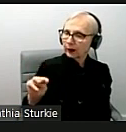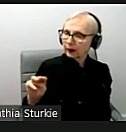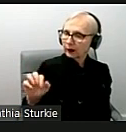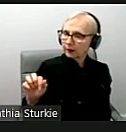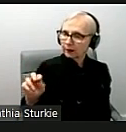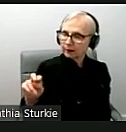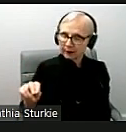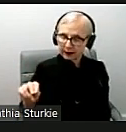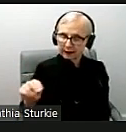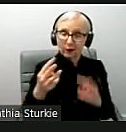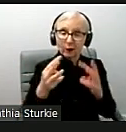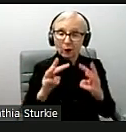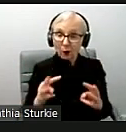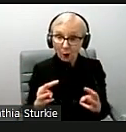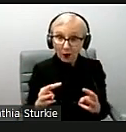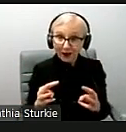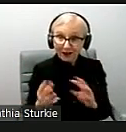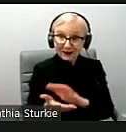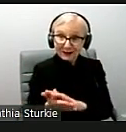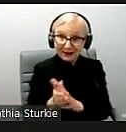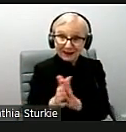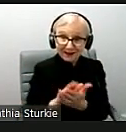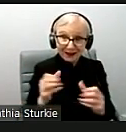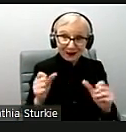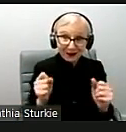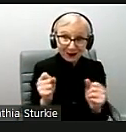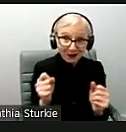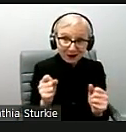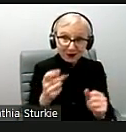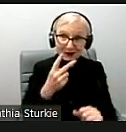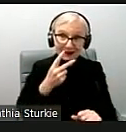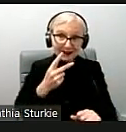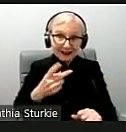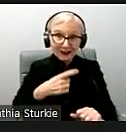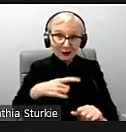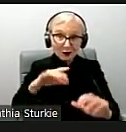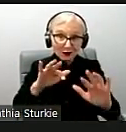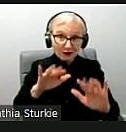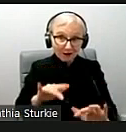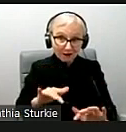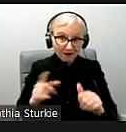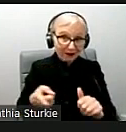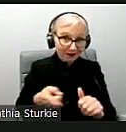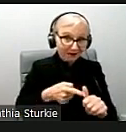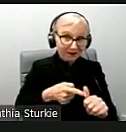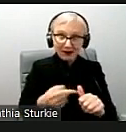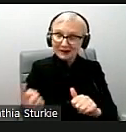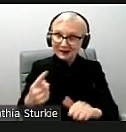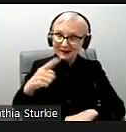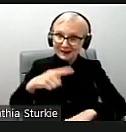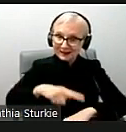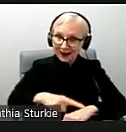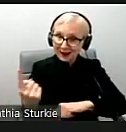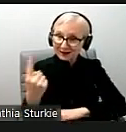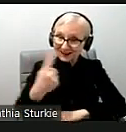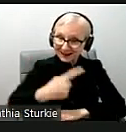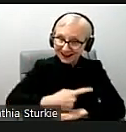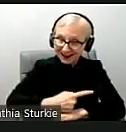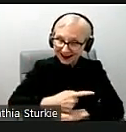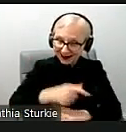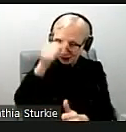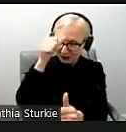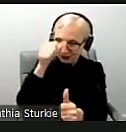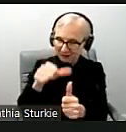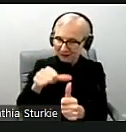The weather is getting colder. We're seeing snow for the first time in our lovely state today. And it reminds us